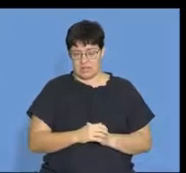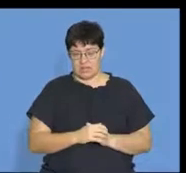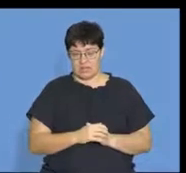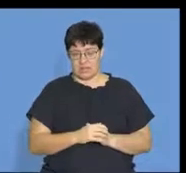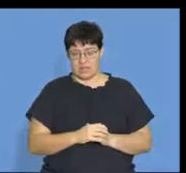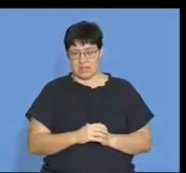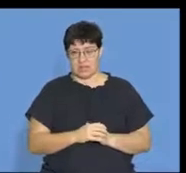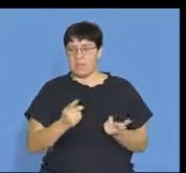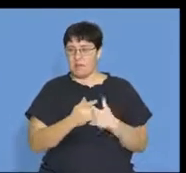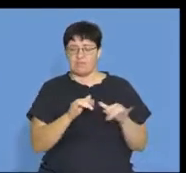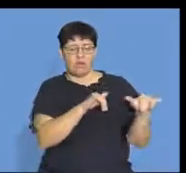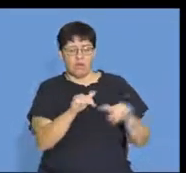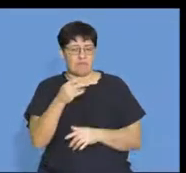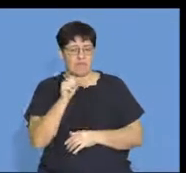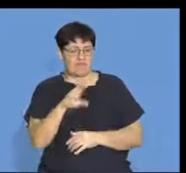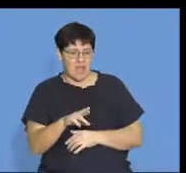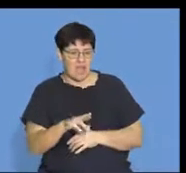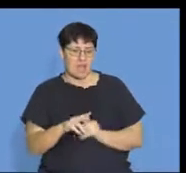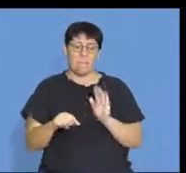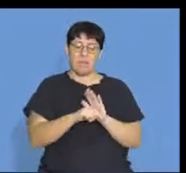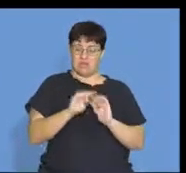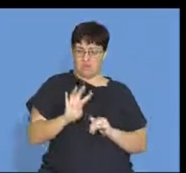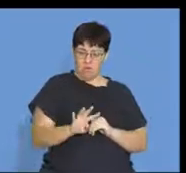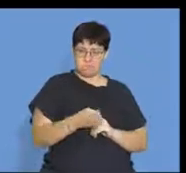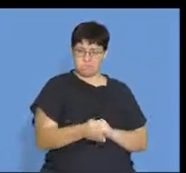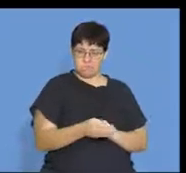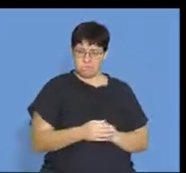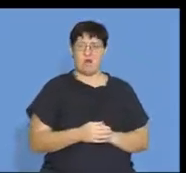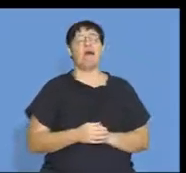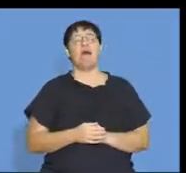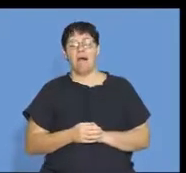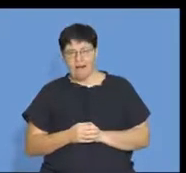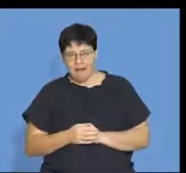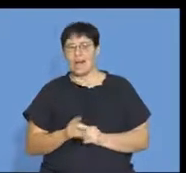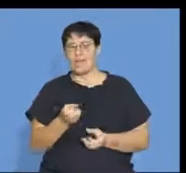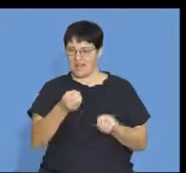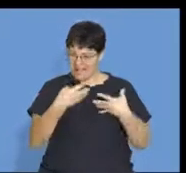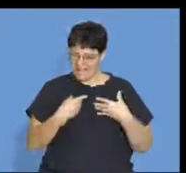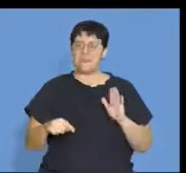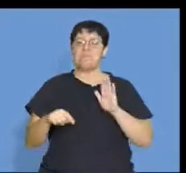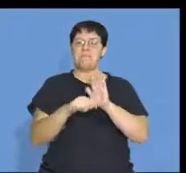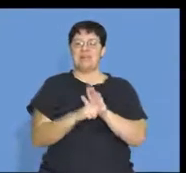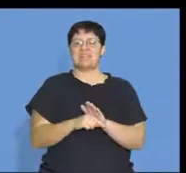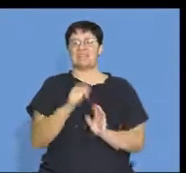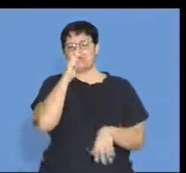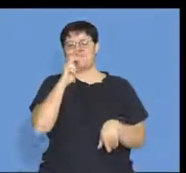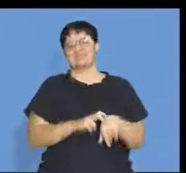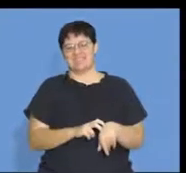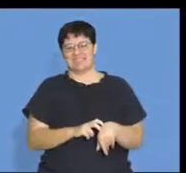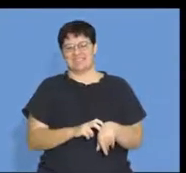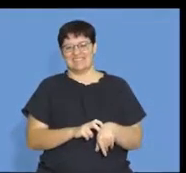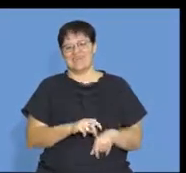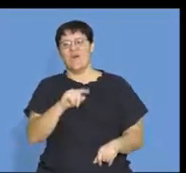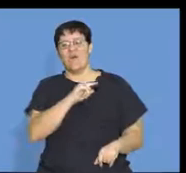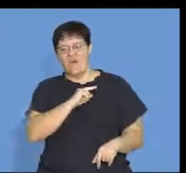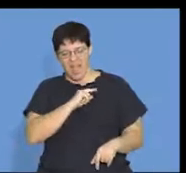your common factor of minus 4 here, you will then see that it will now give us the minus that we need in order for it to